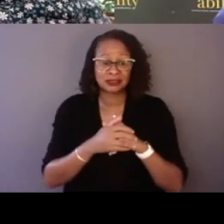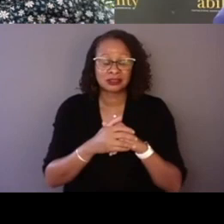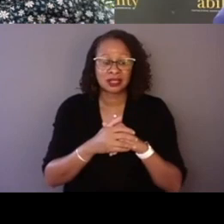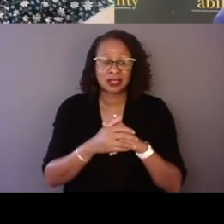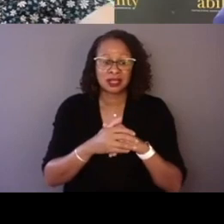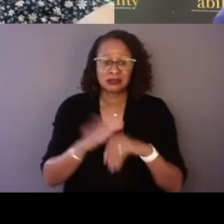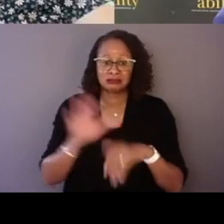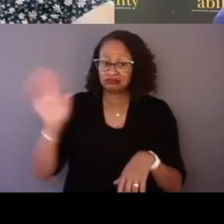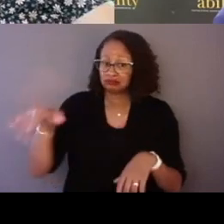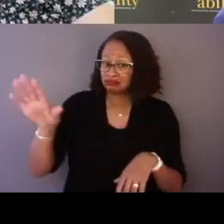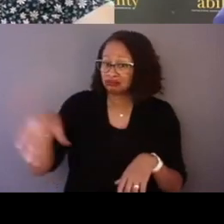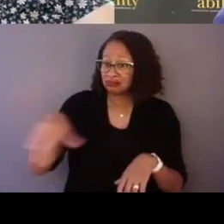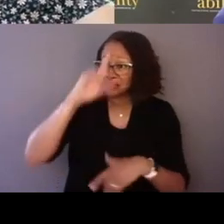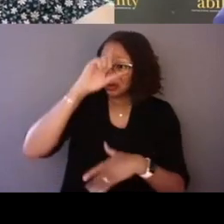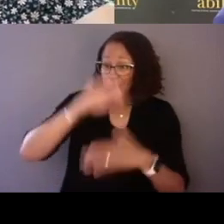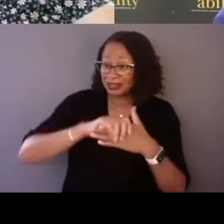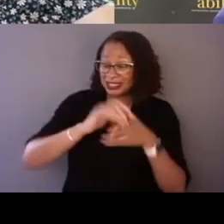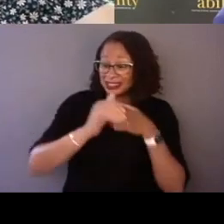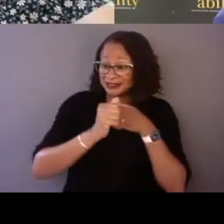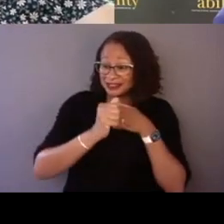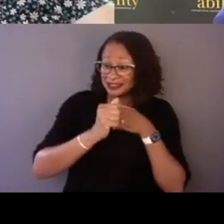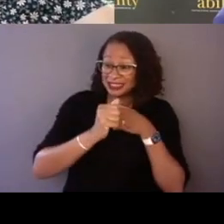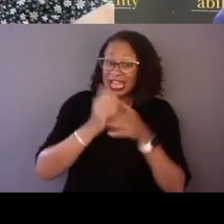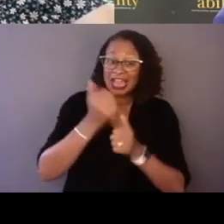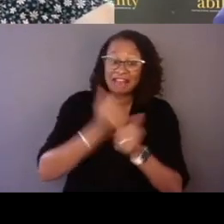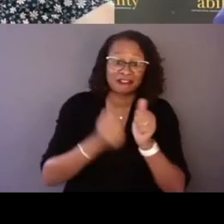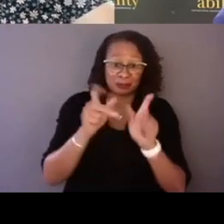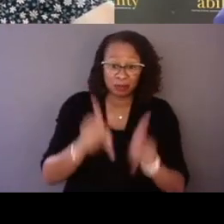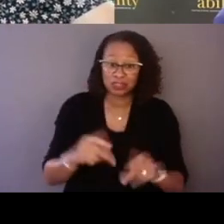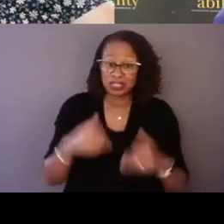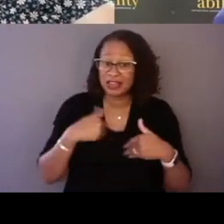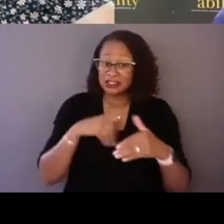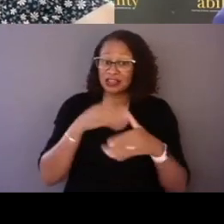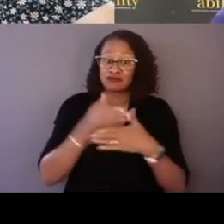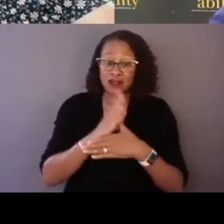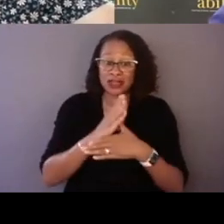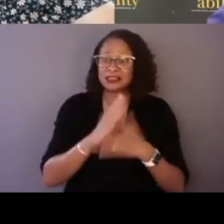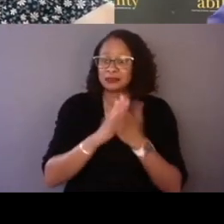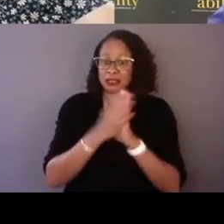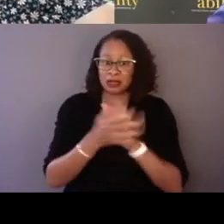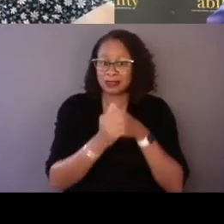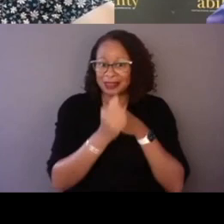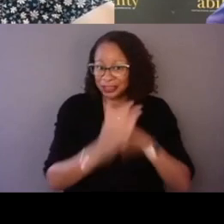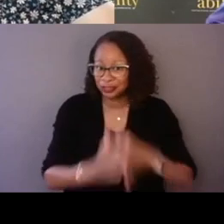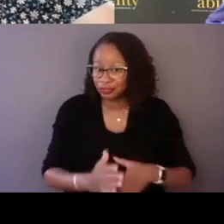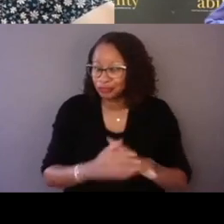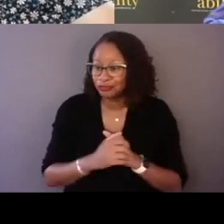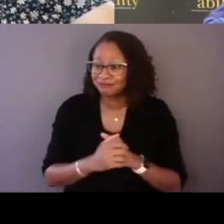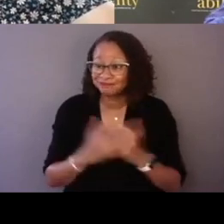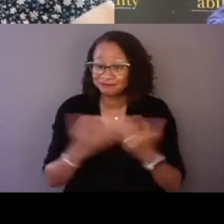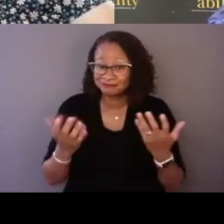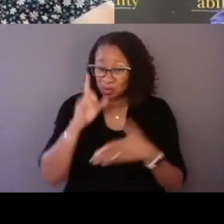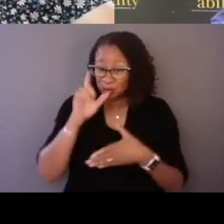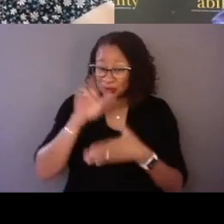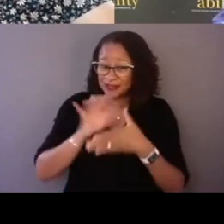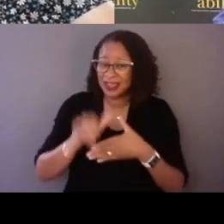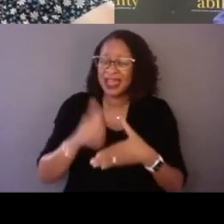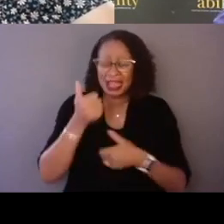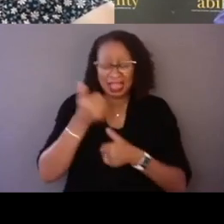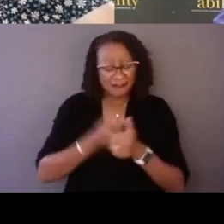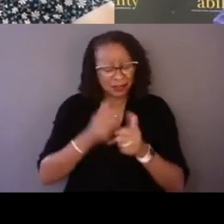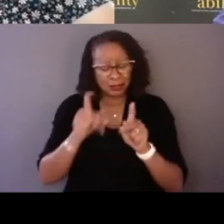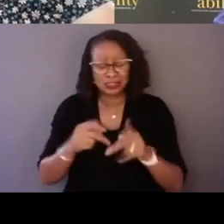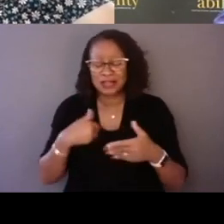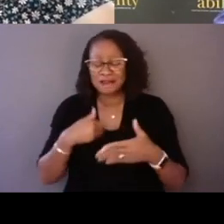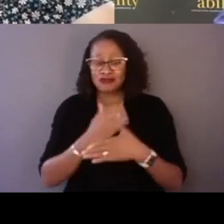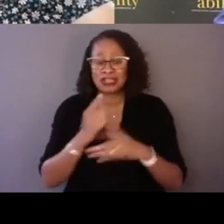you believe that don't you believe that every person has the right to be a leader? Every person has the right to have education, or in